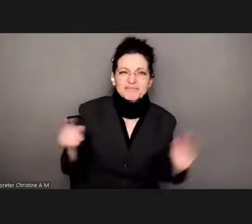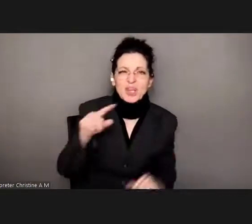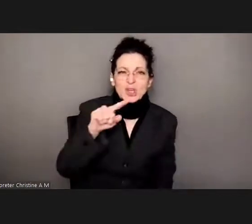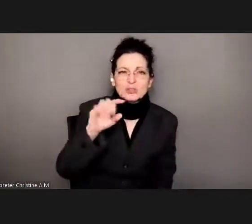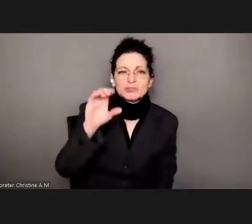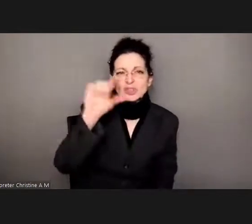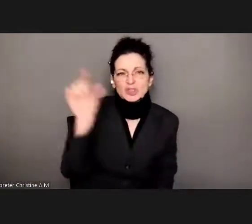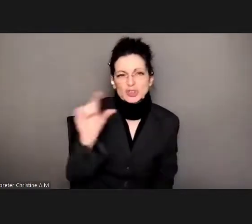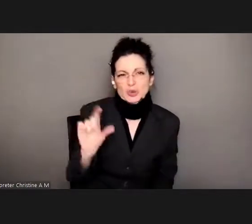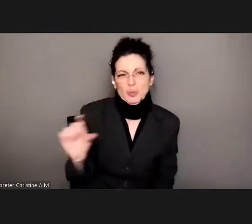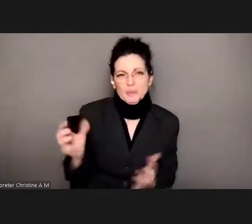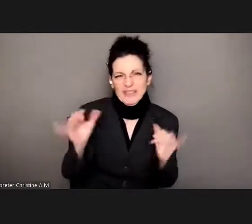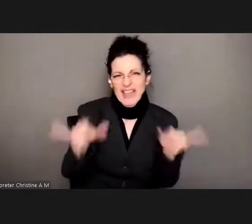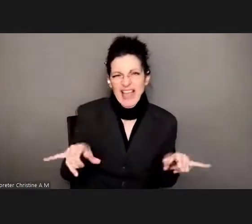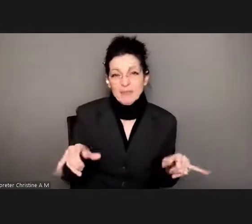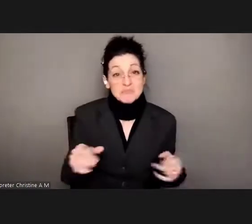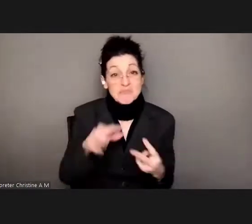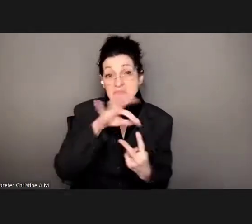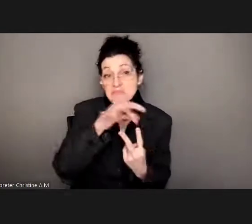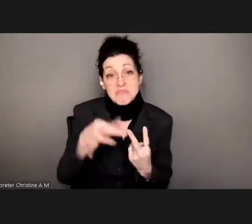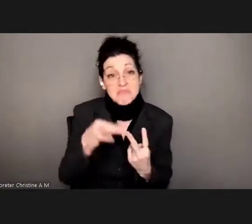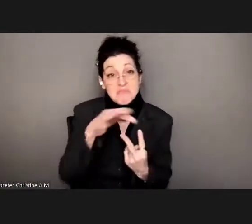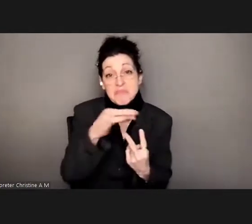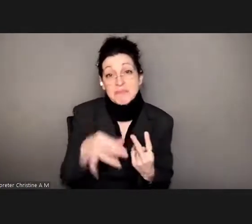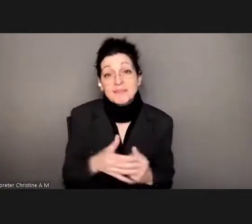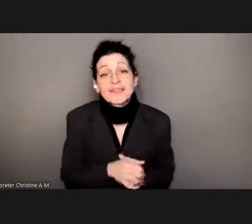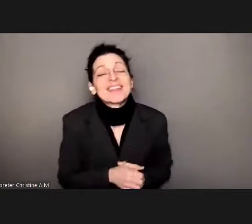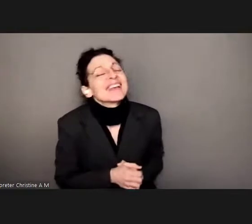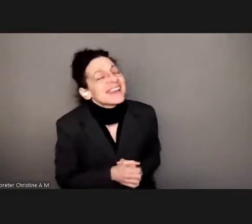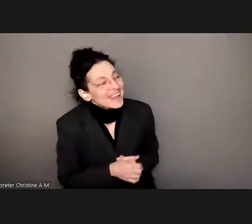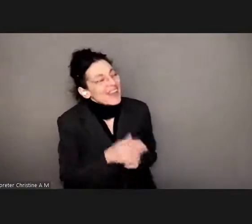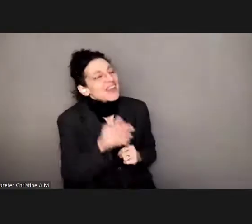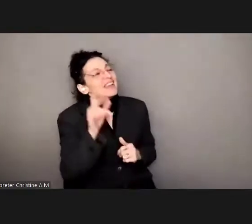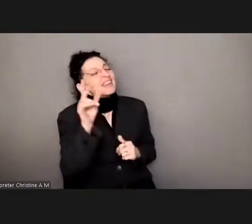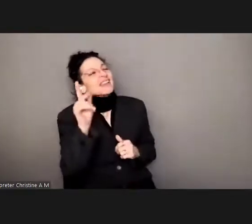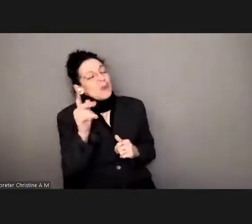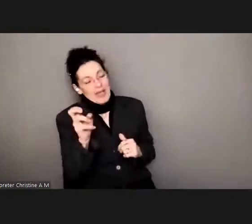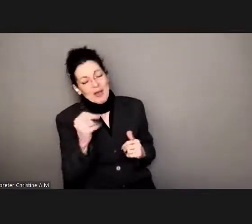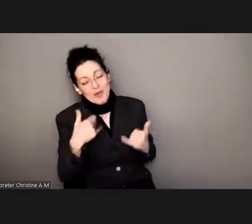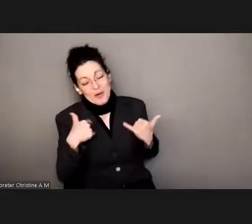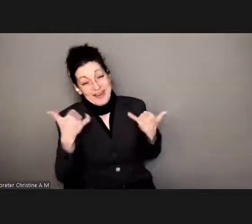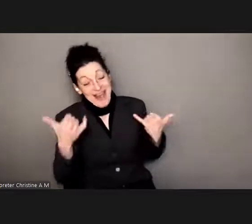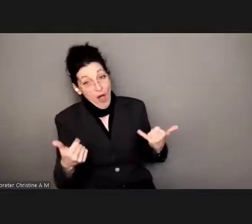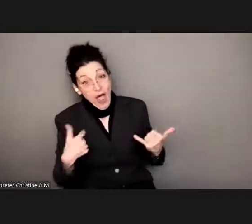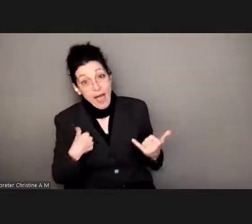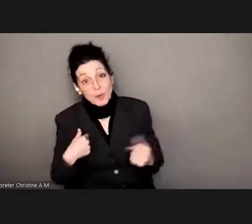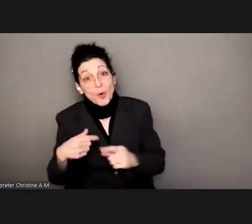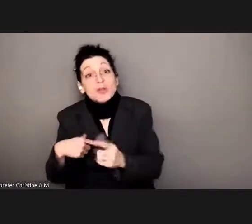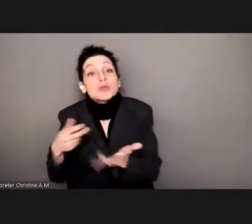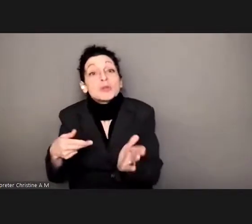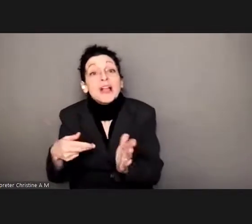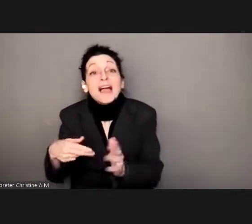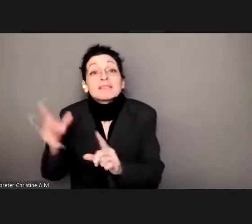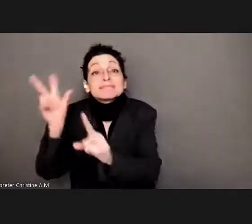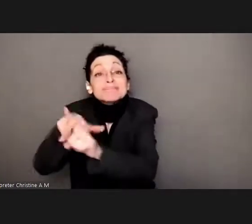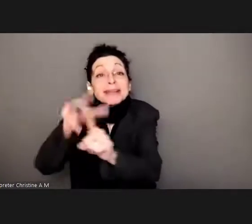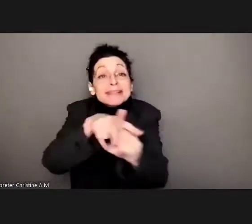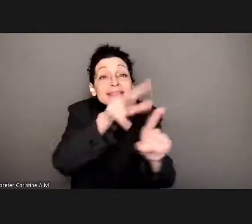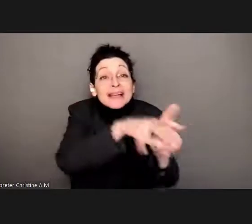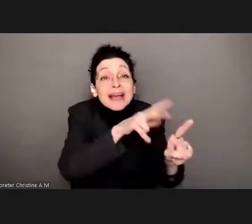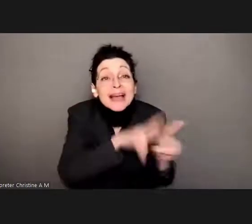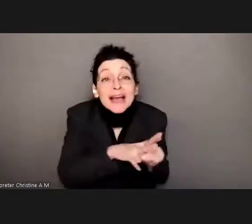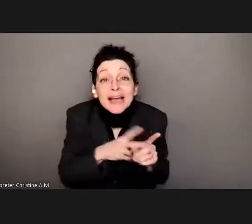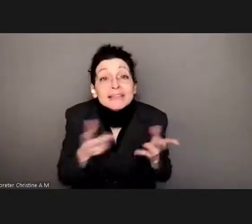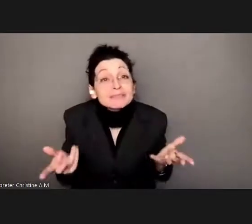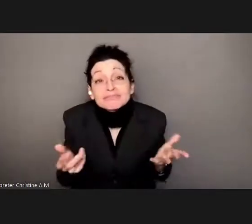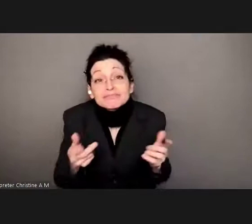Yes. So what I'm going to do is actually do the assign automatically thing. Yep. It'll be 4 to 5 participants per room. If you don't want to opt